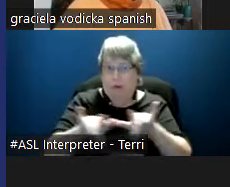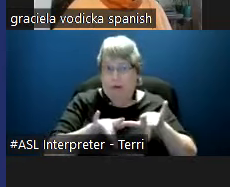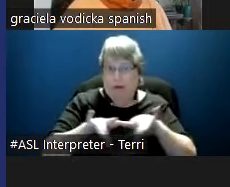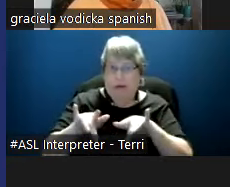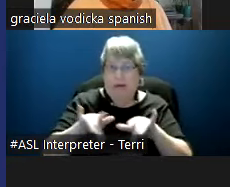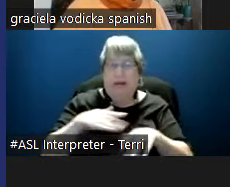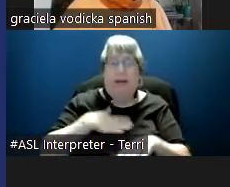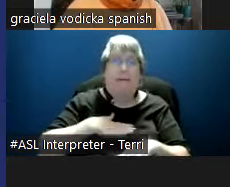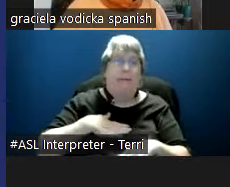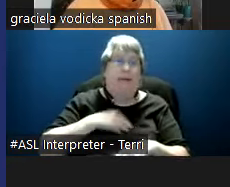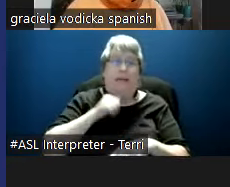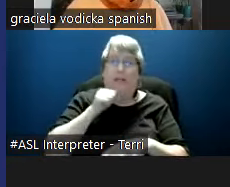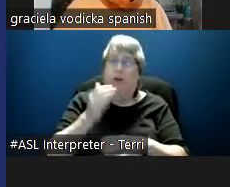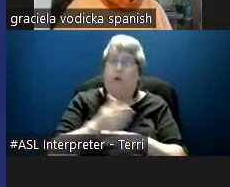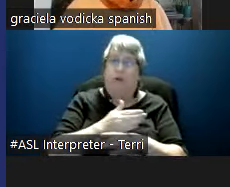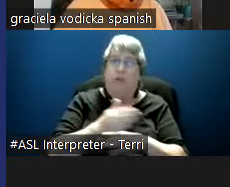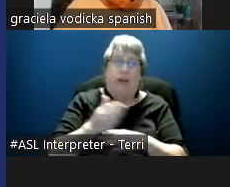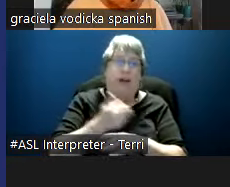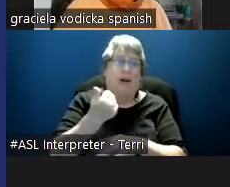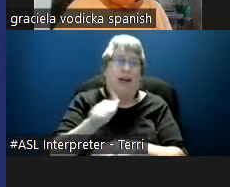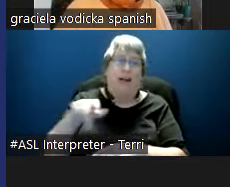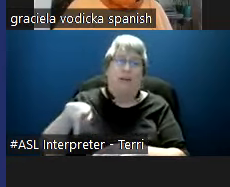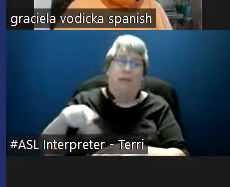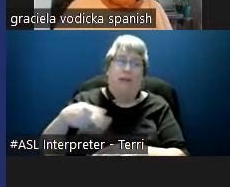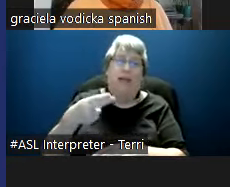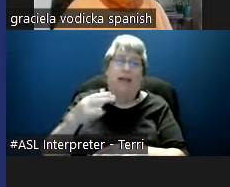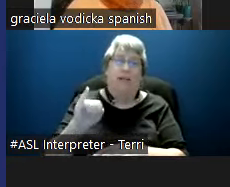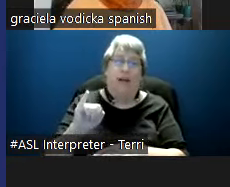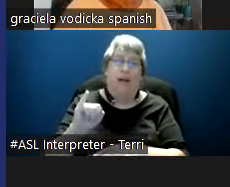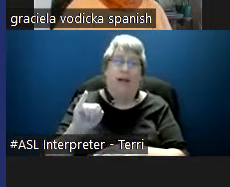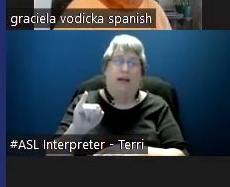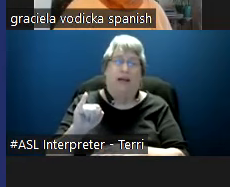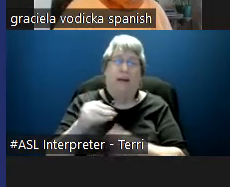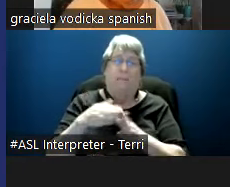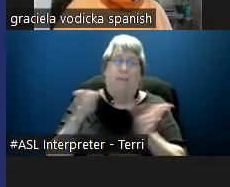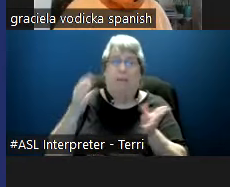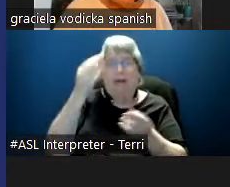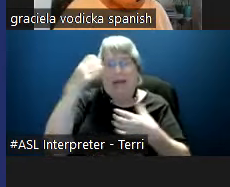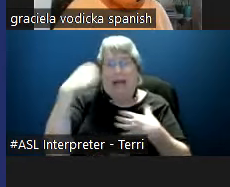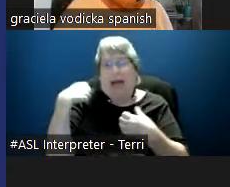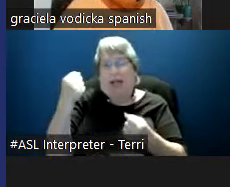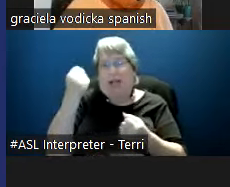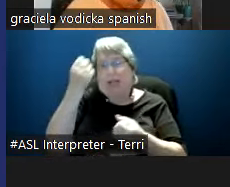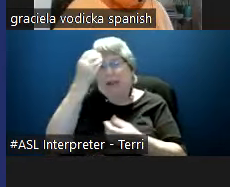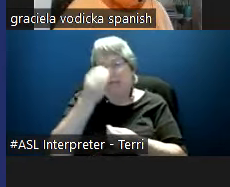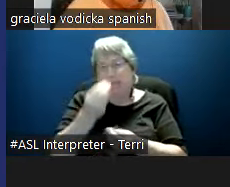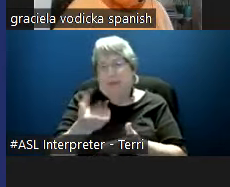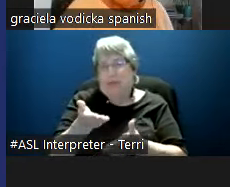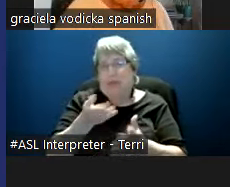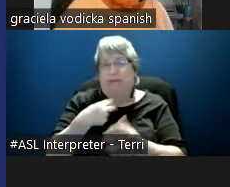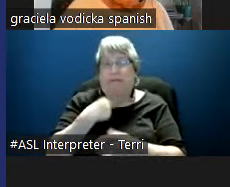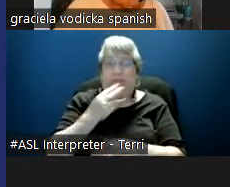share any PHI or public health information verbally or through chat. And just so you